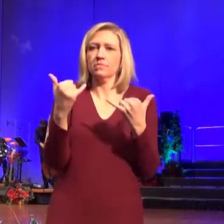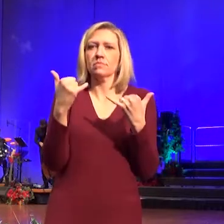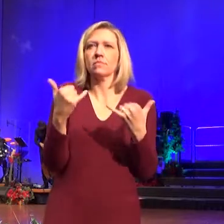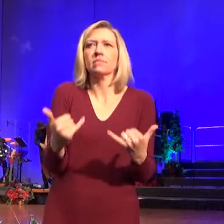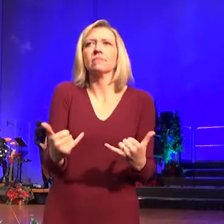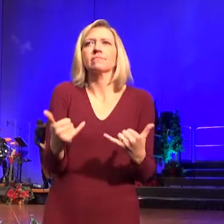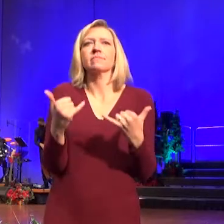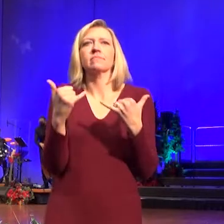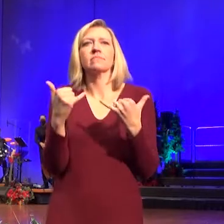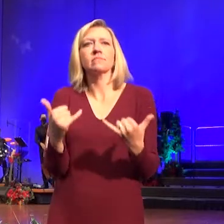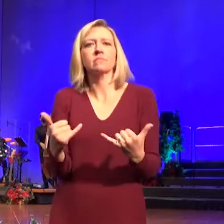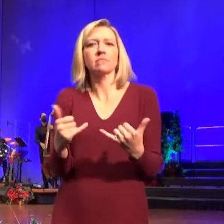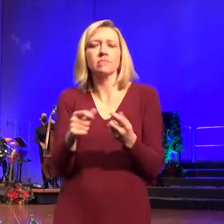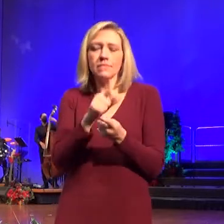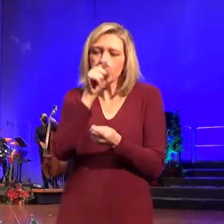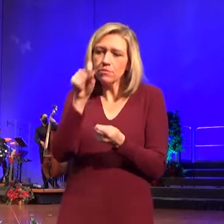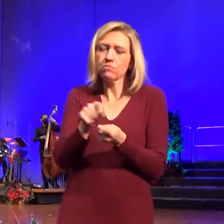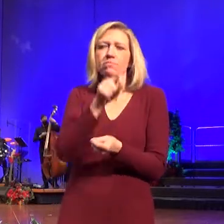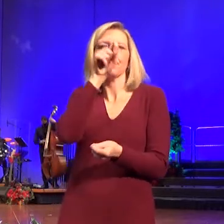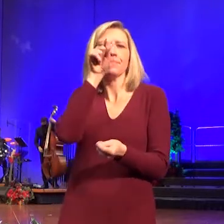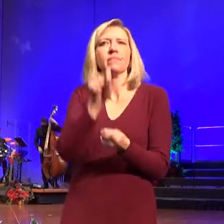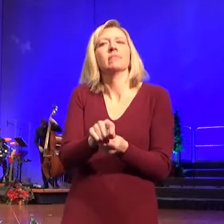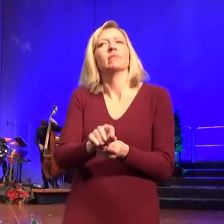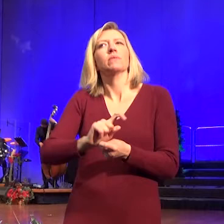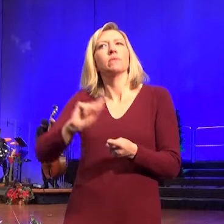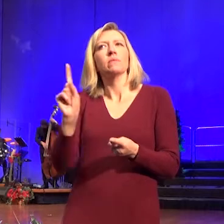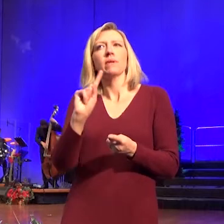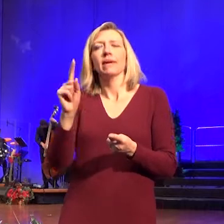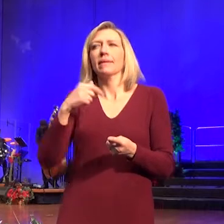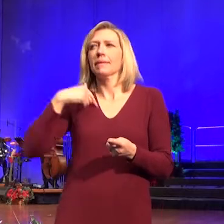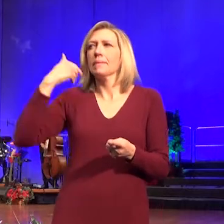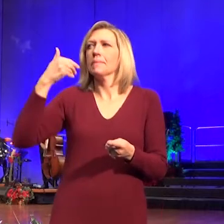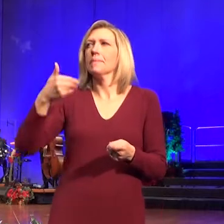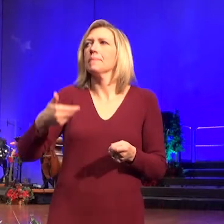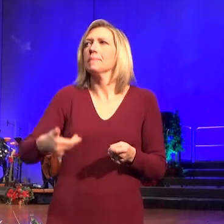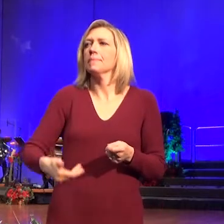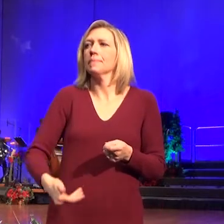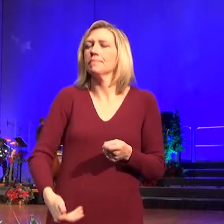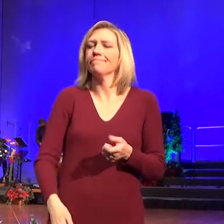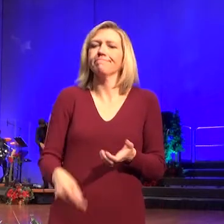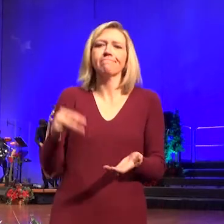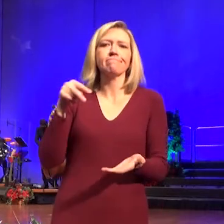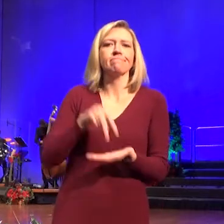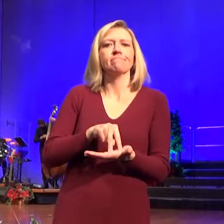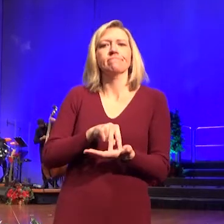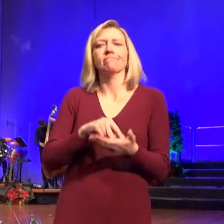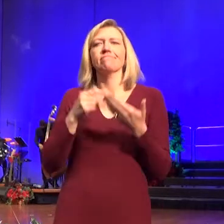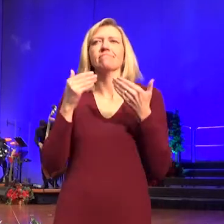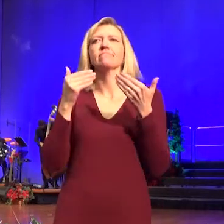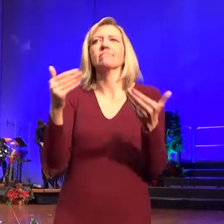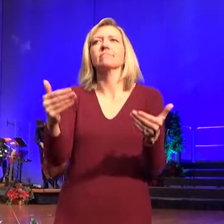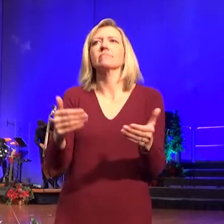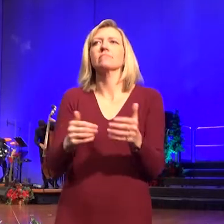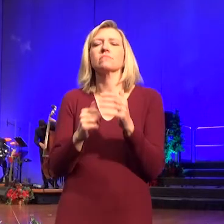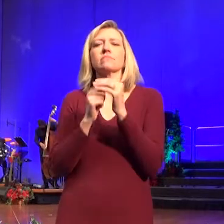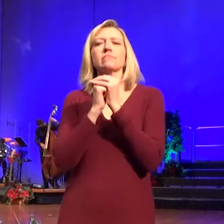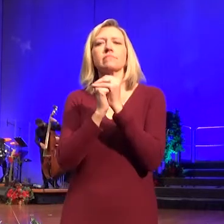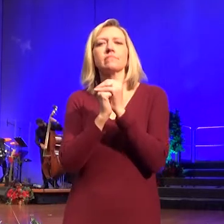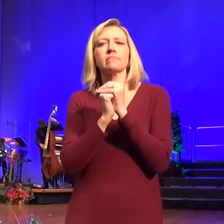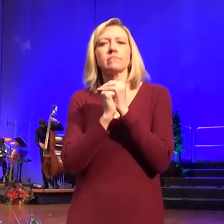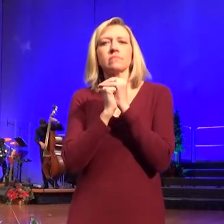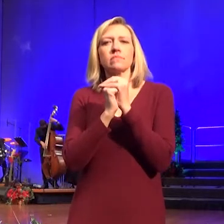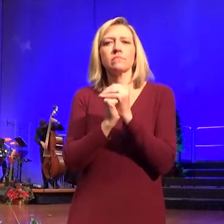here, right now, right where I am,